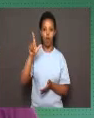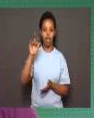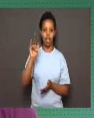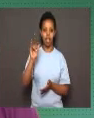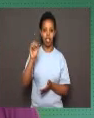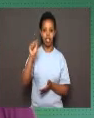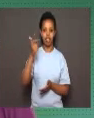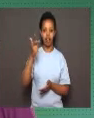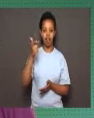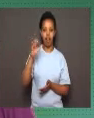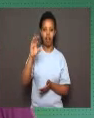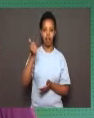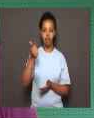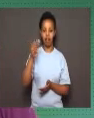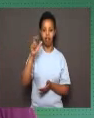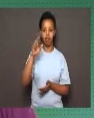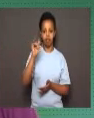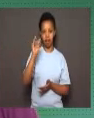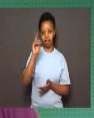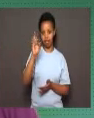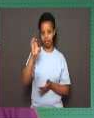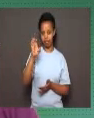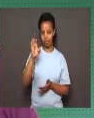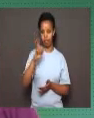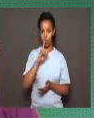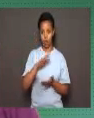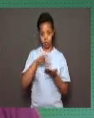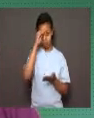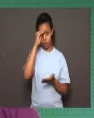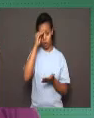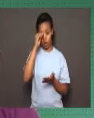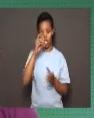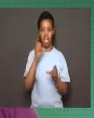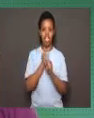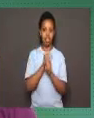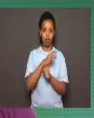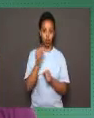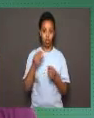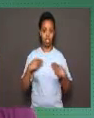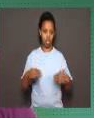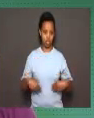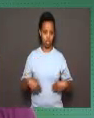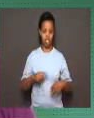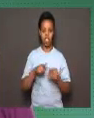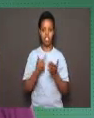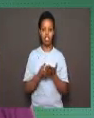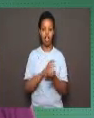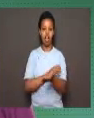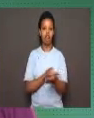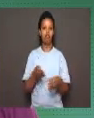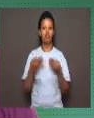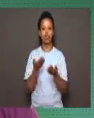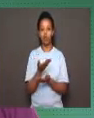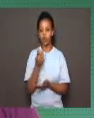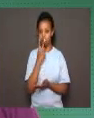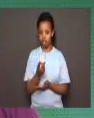polysaccharides. We studied the formation and structure of the carbohydrate. We